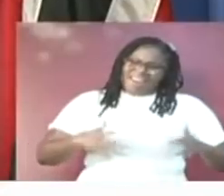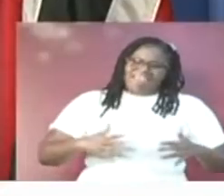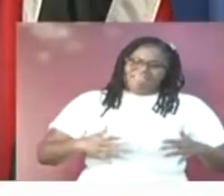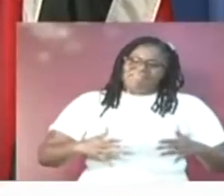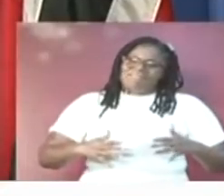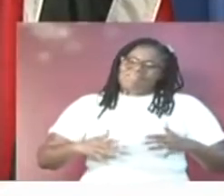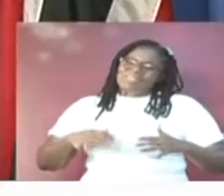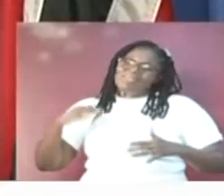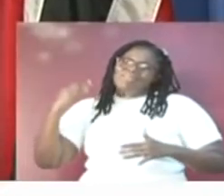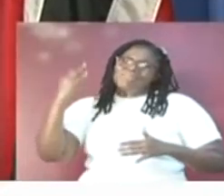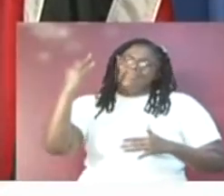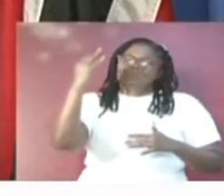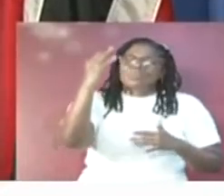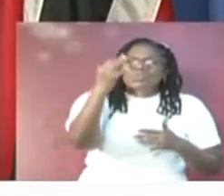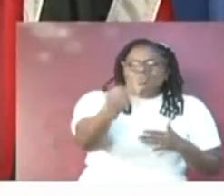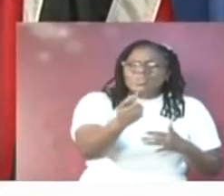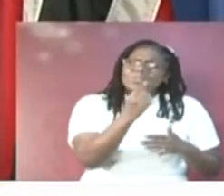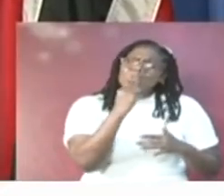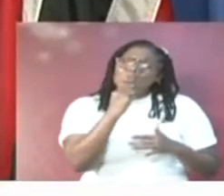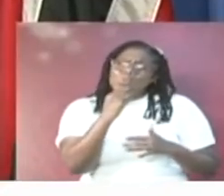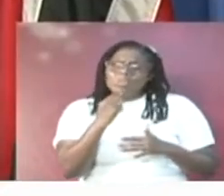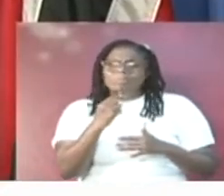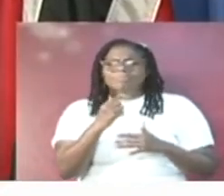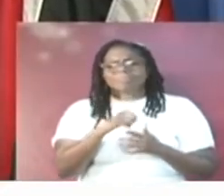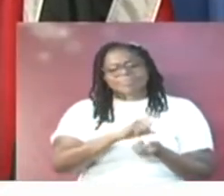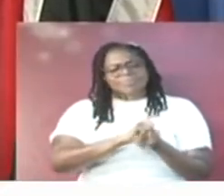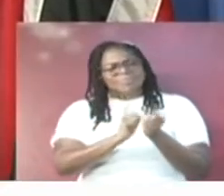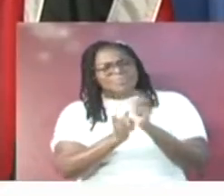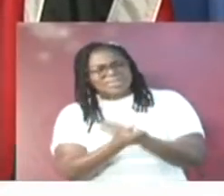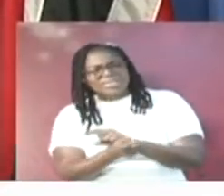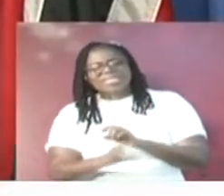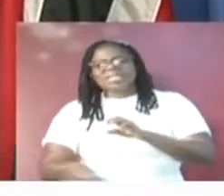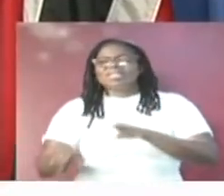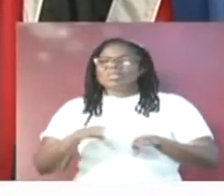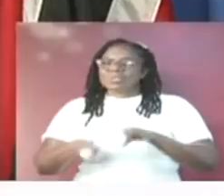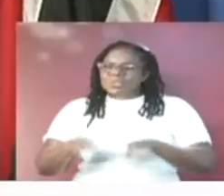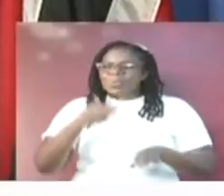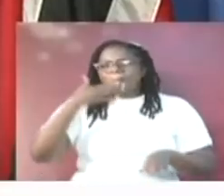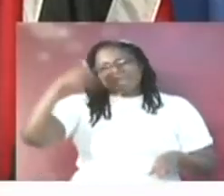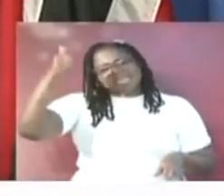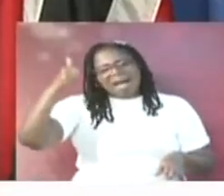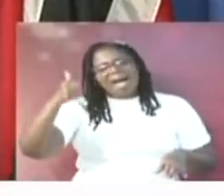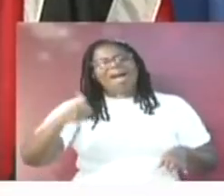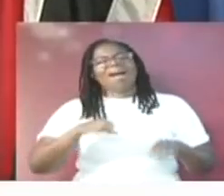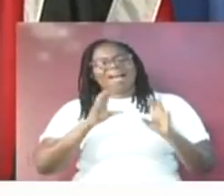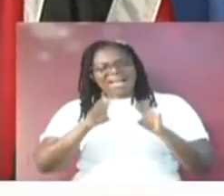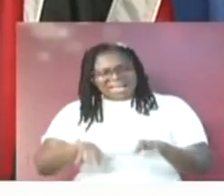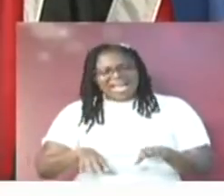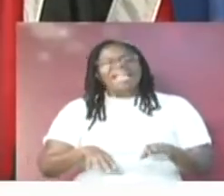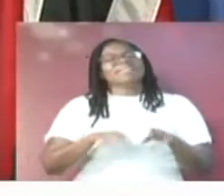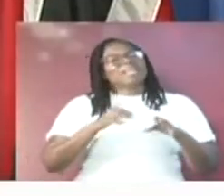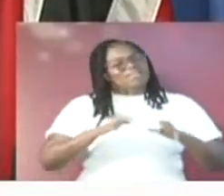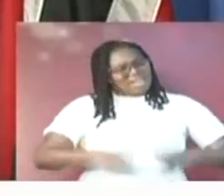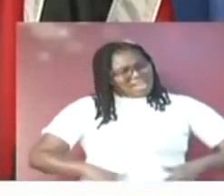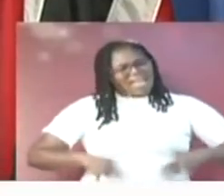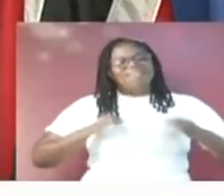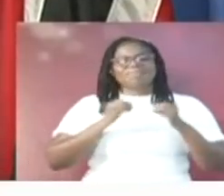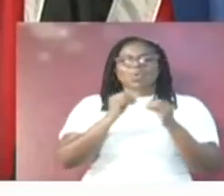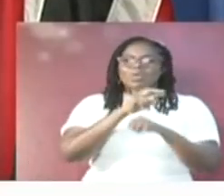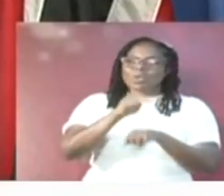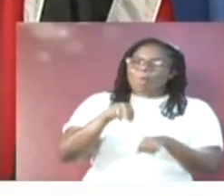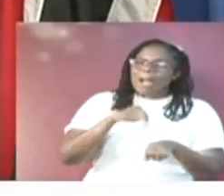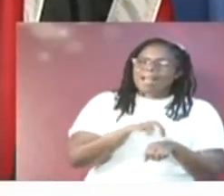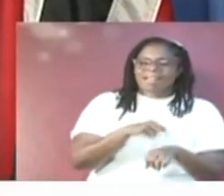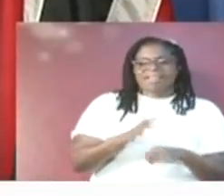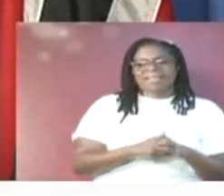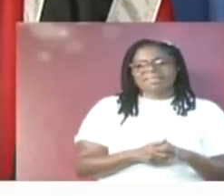outside and so on. If we don't do this now, there are lots of other things that we'll get busy doing, none